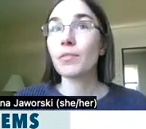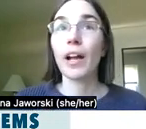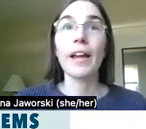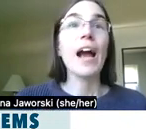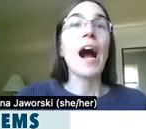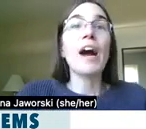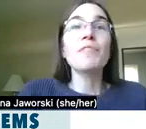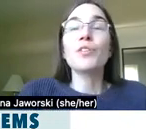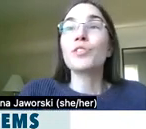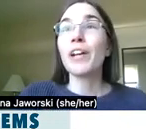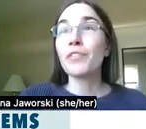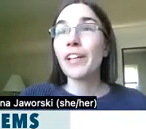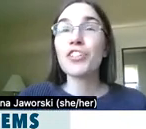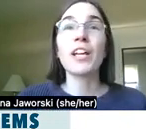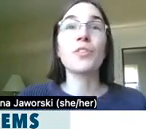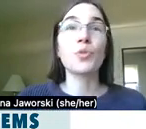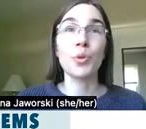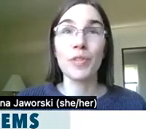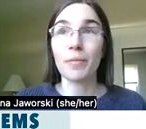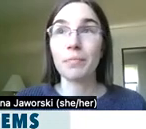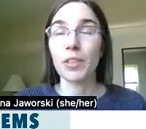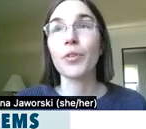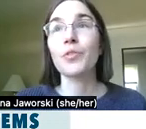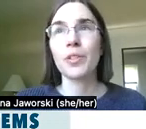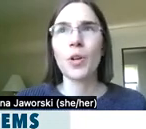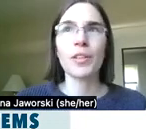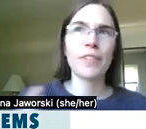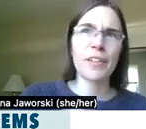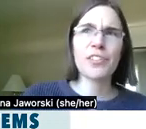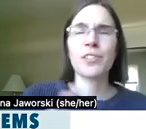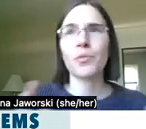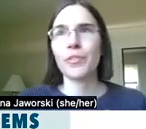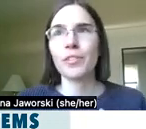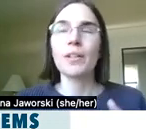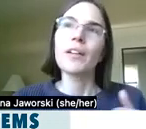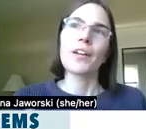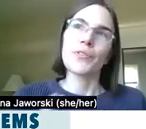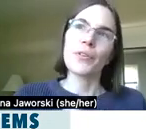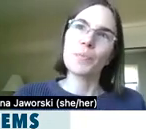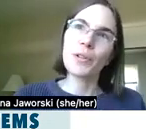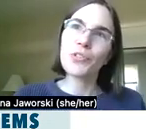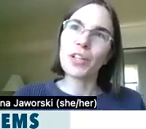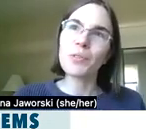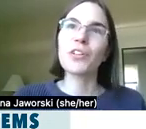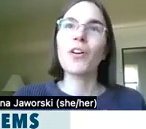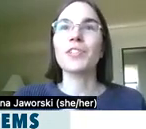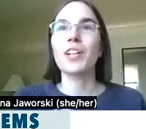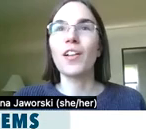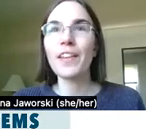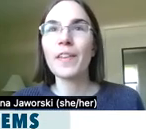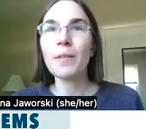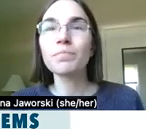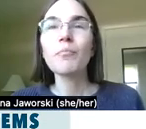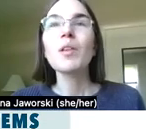communities. Okay. Obviously, there's the recreation and the tourism. And of course, we know that the recreation and the tourism can also cause pollution, which can cause